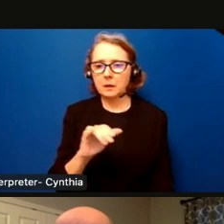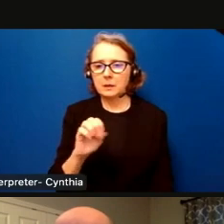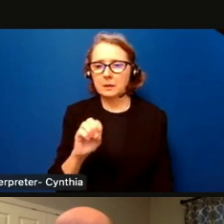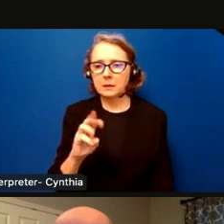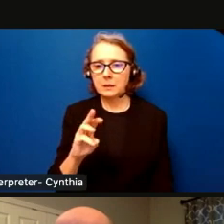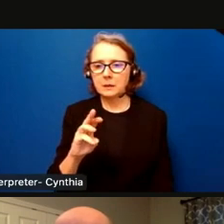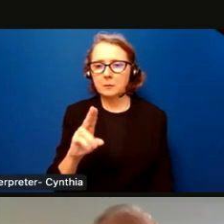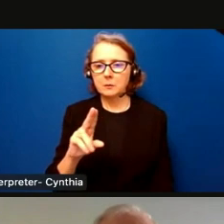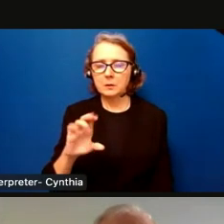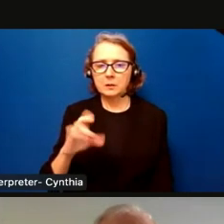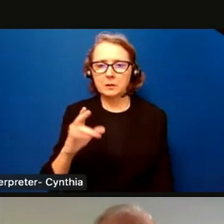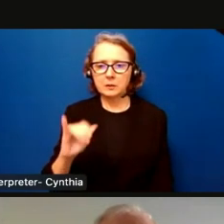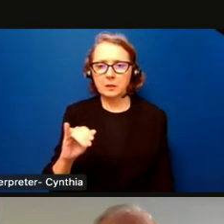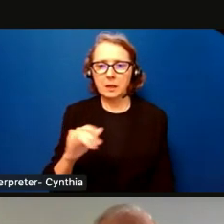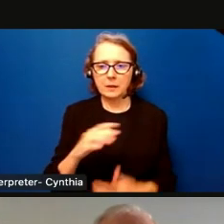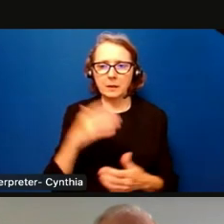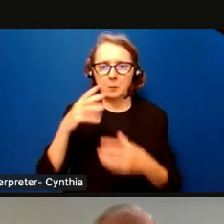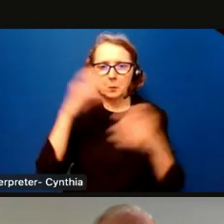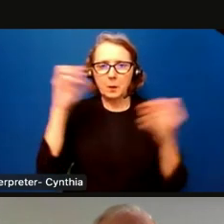of Travel Salem.